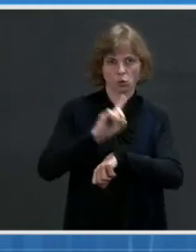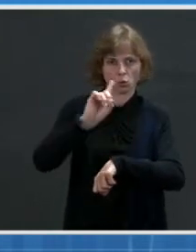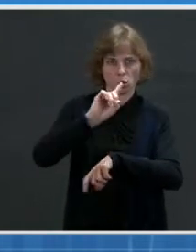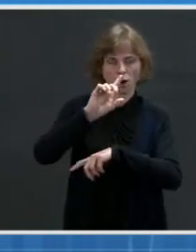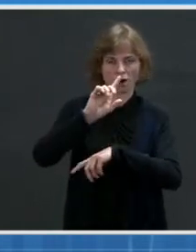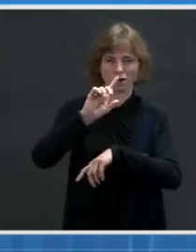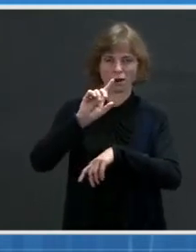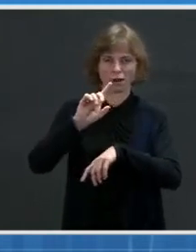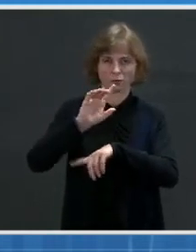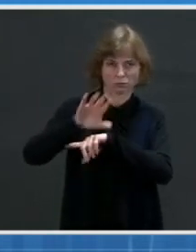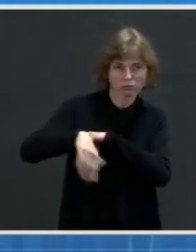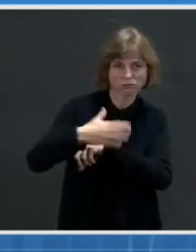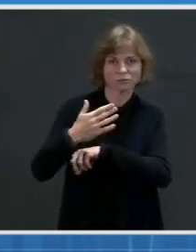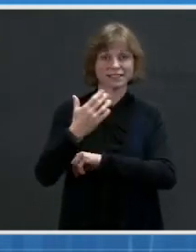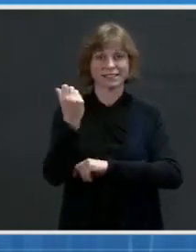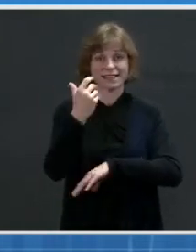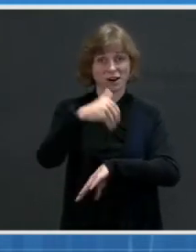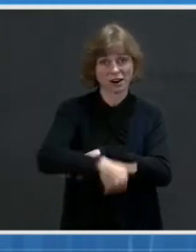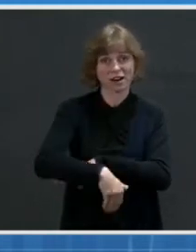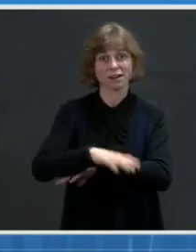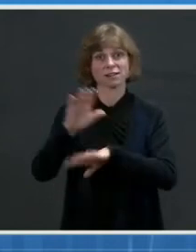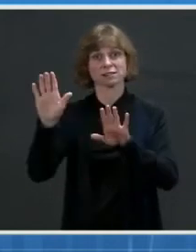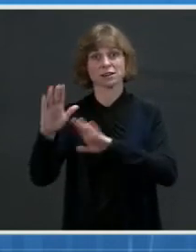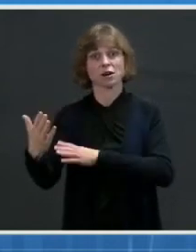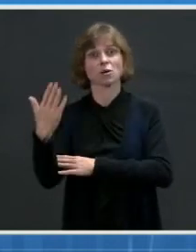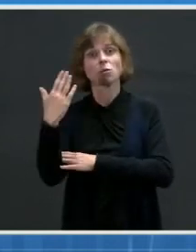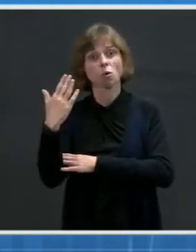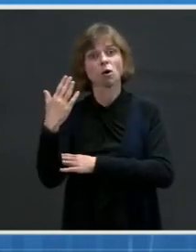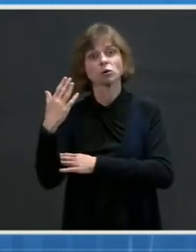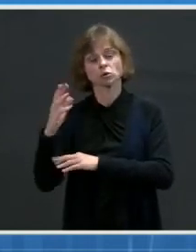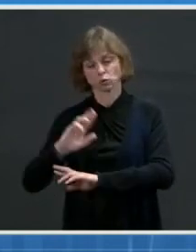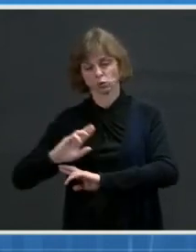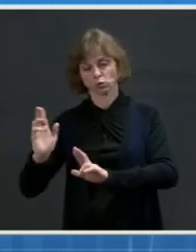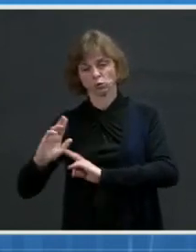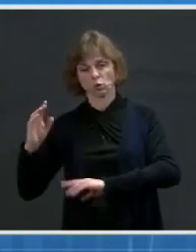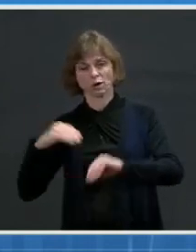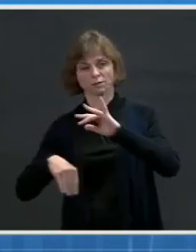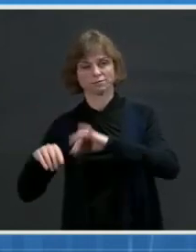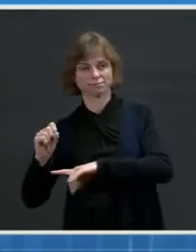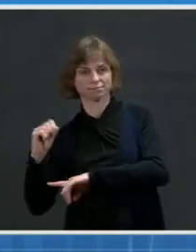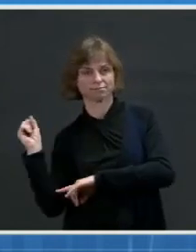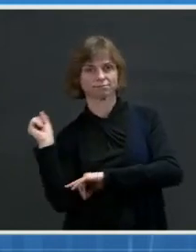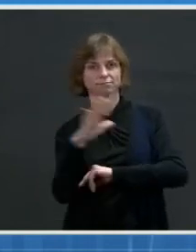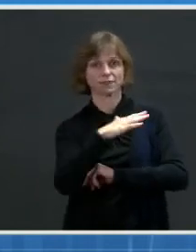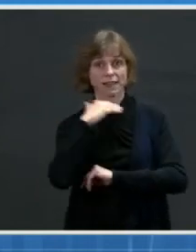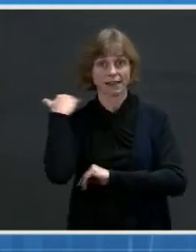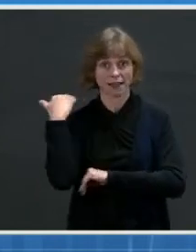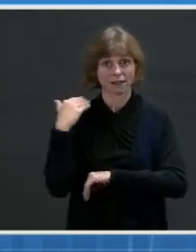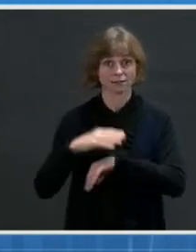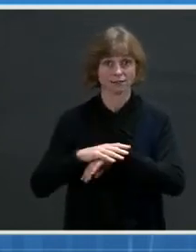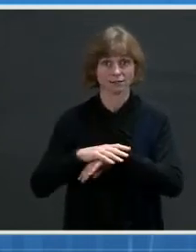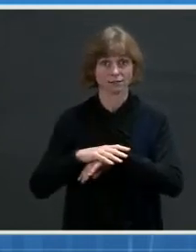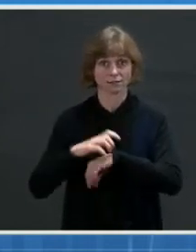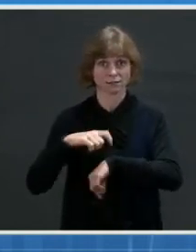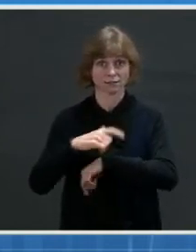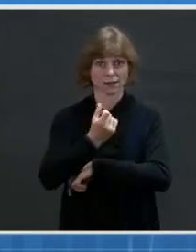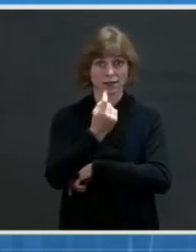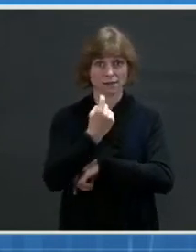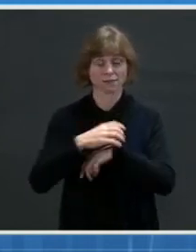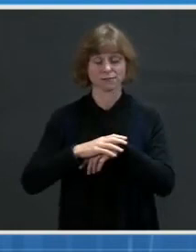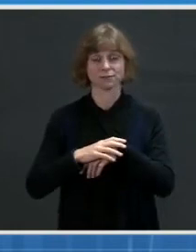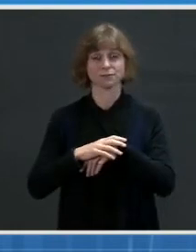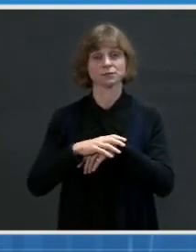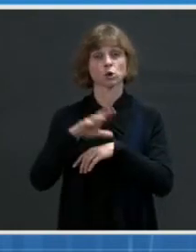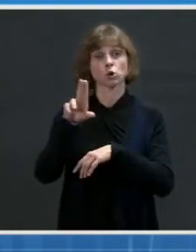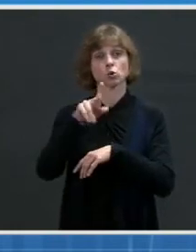Sunday morning, to prepare shipments to meet an 11 a.m. transit deadline. On Sunday, UPS extended